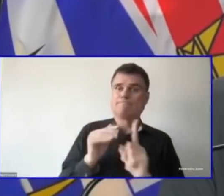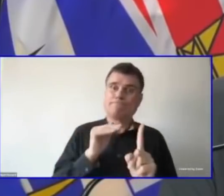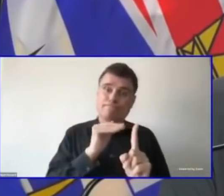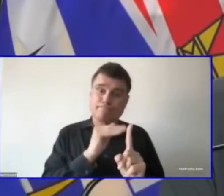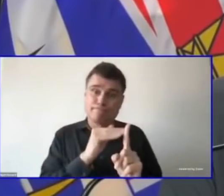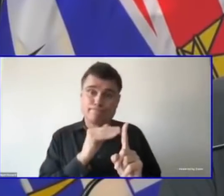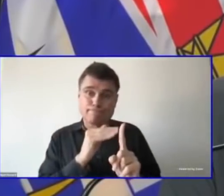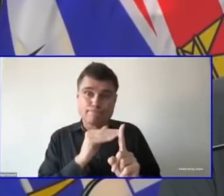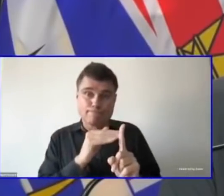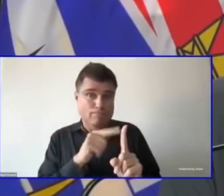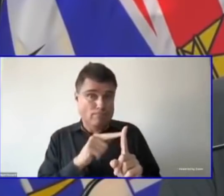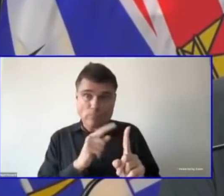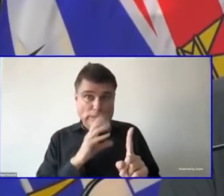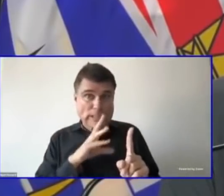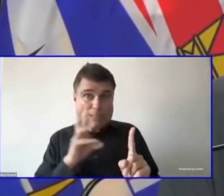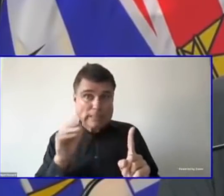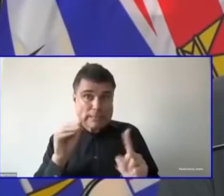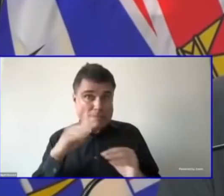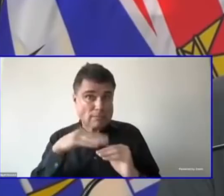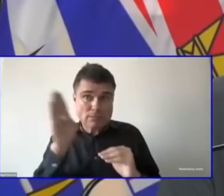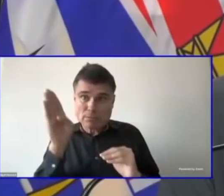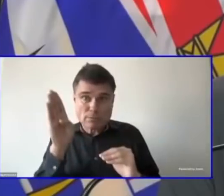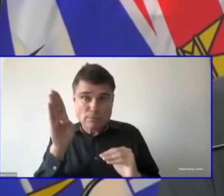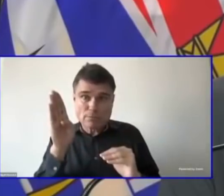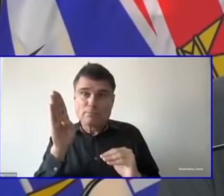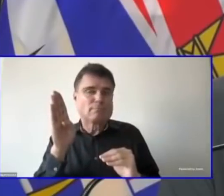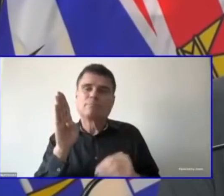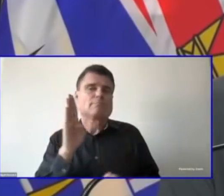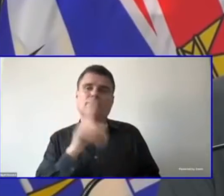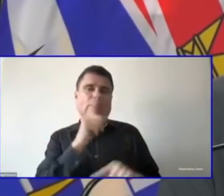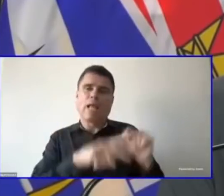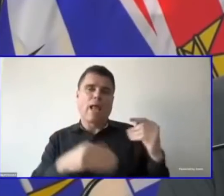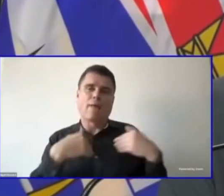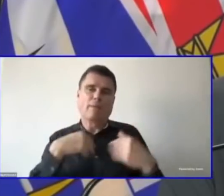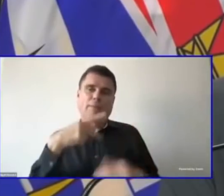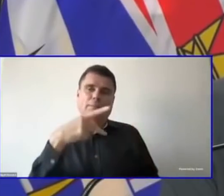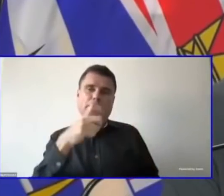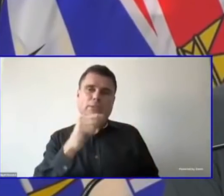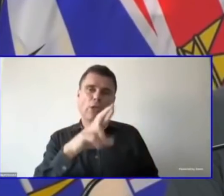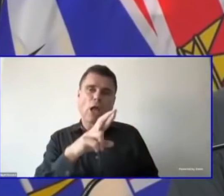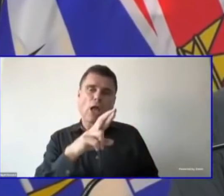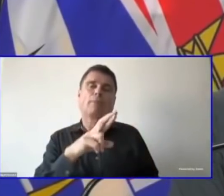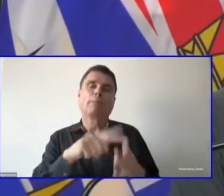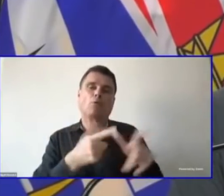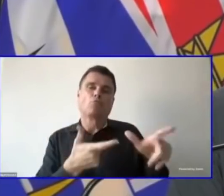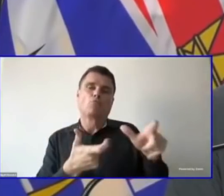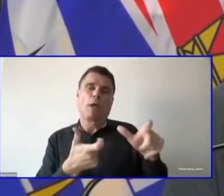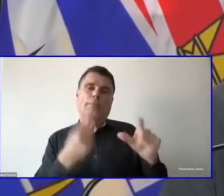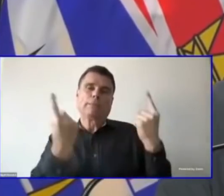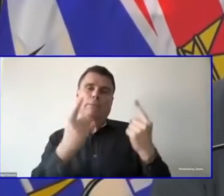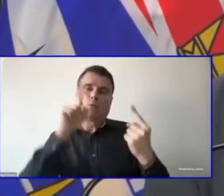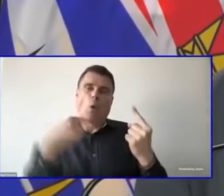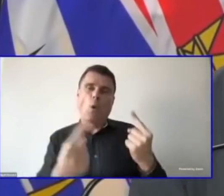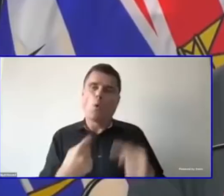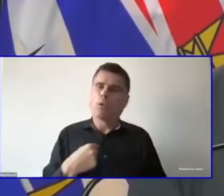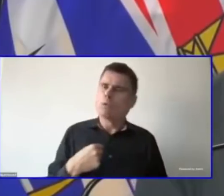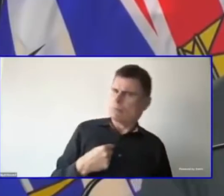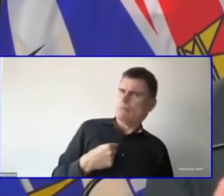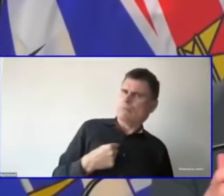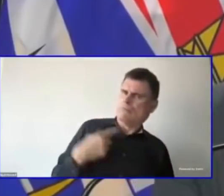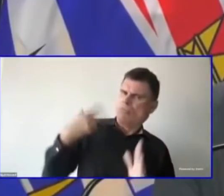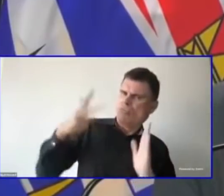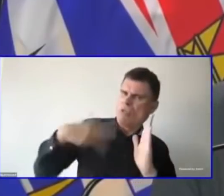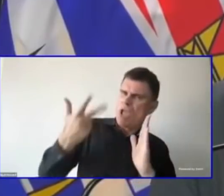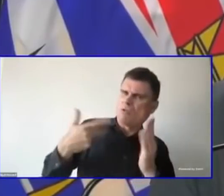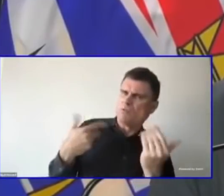are procedures changing at the testing stations? Absolutely, and they have, as we have understood more about